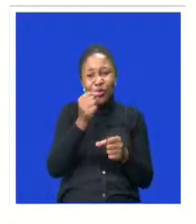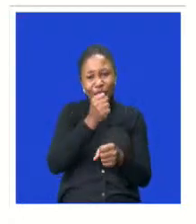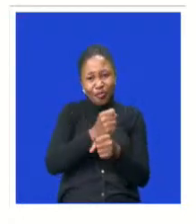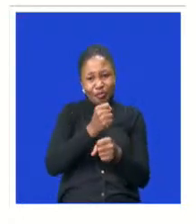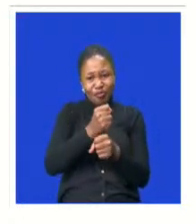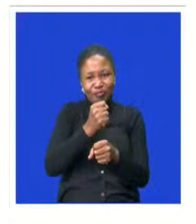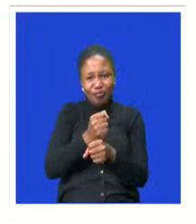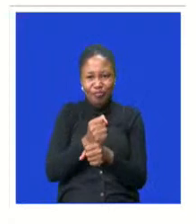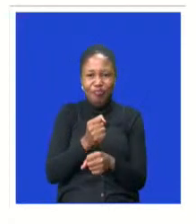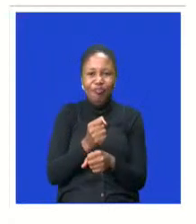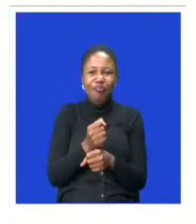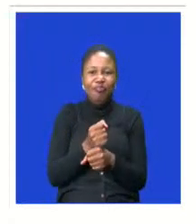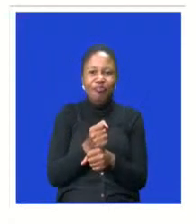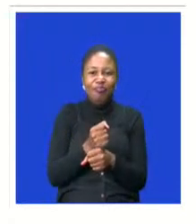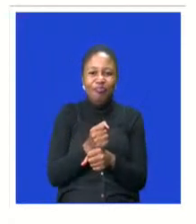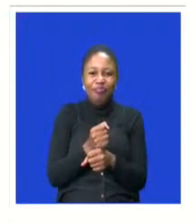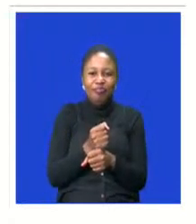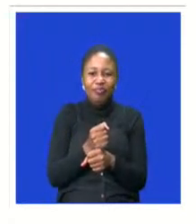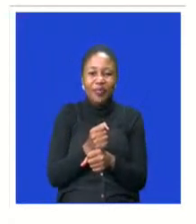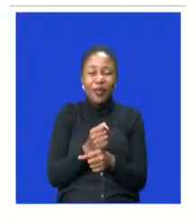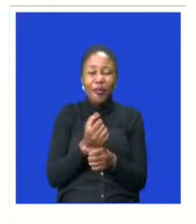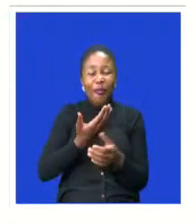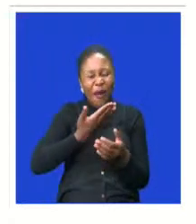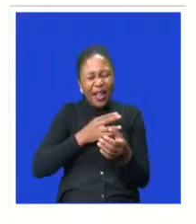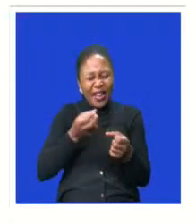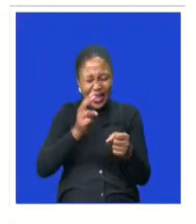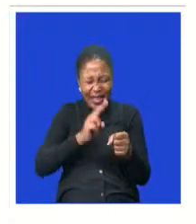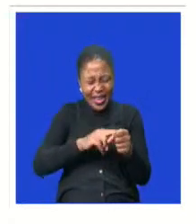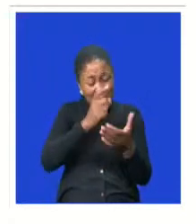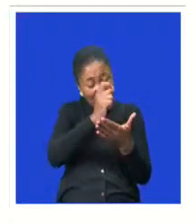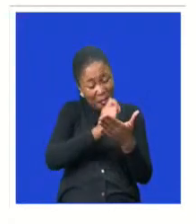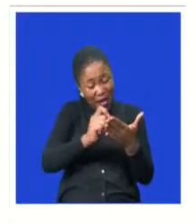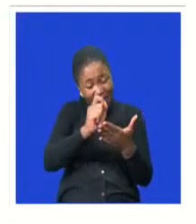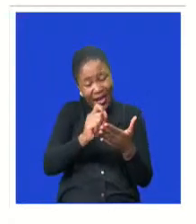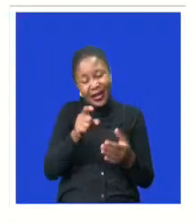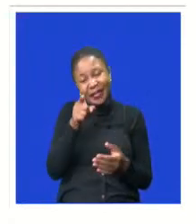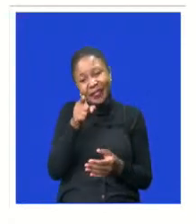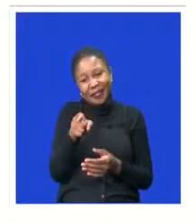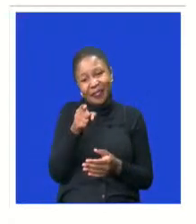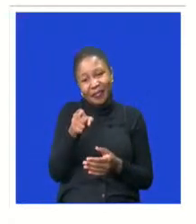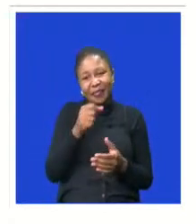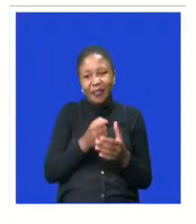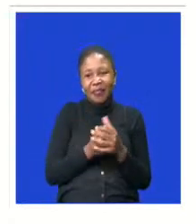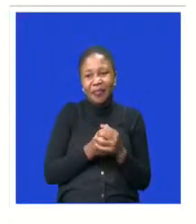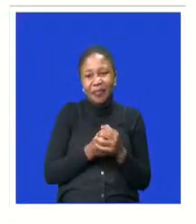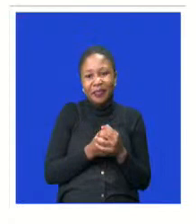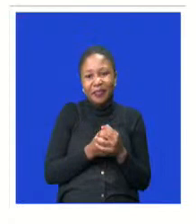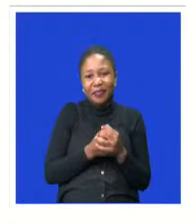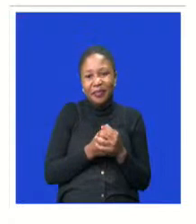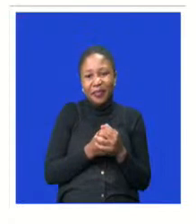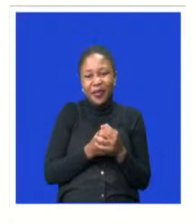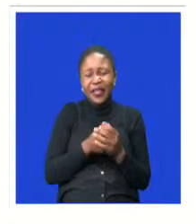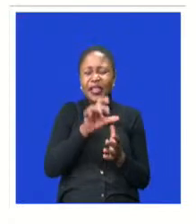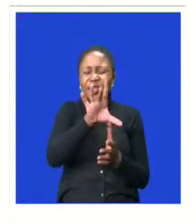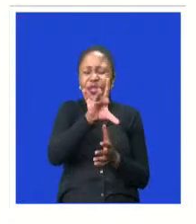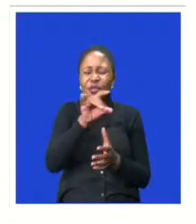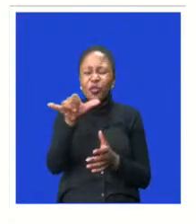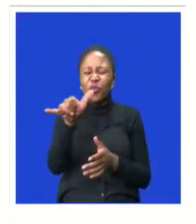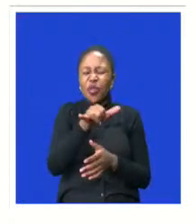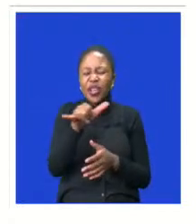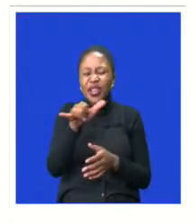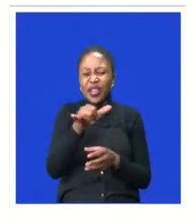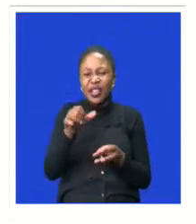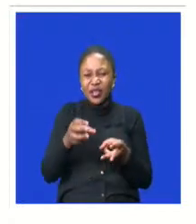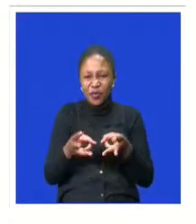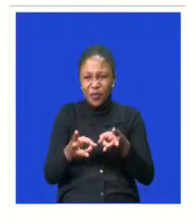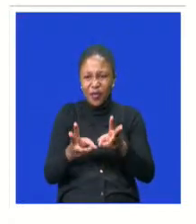the type, and underline the subject with 1 line and predicate with 2 lines. Dear learner,